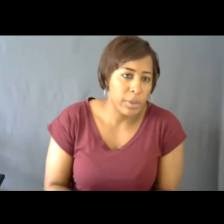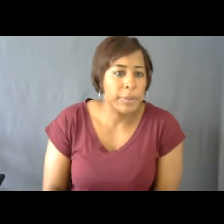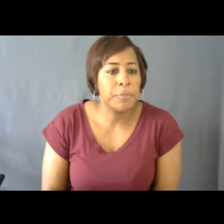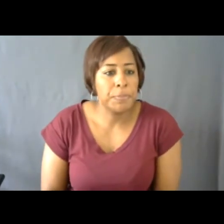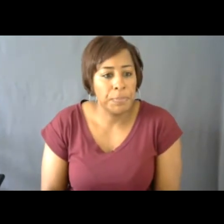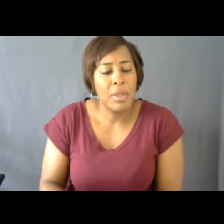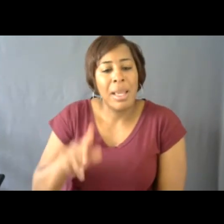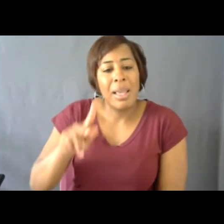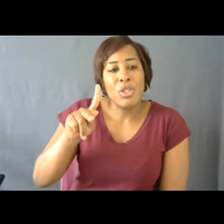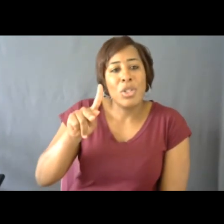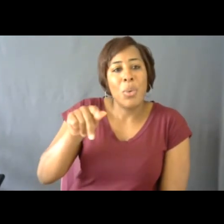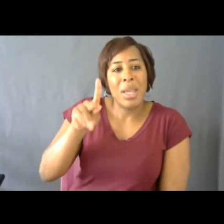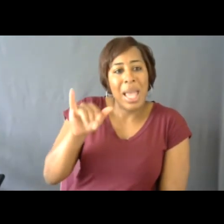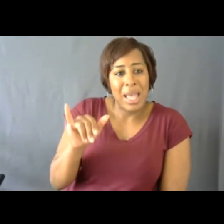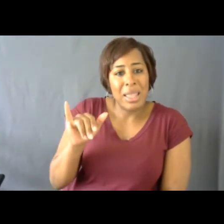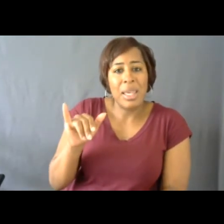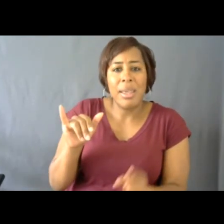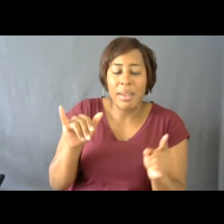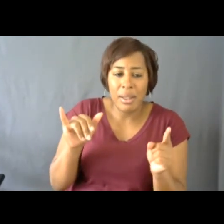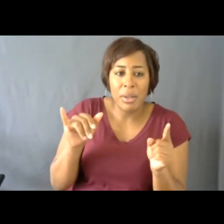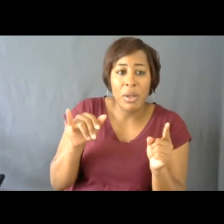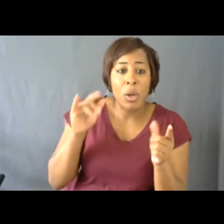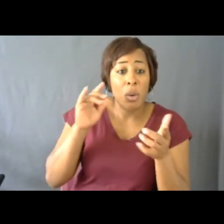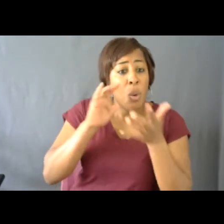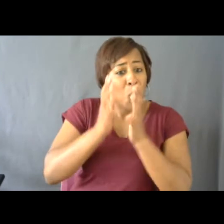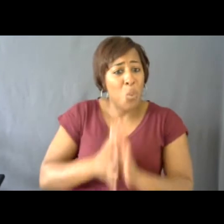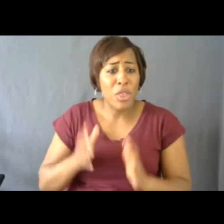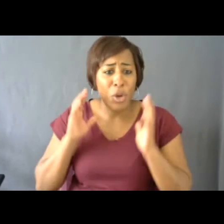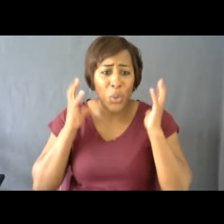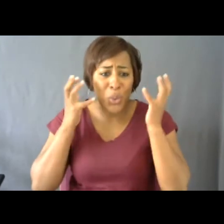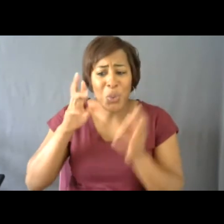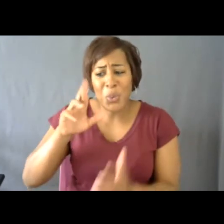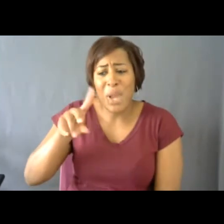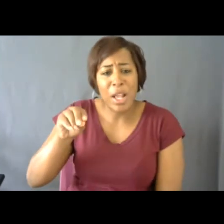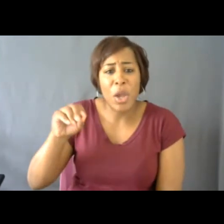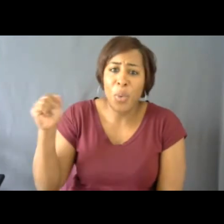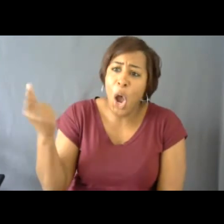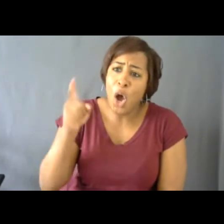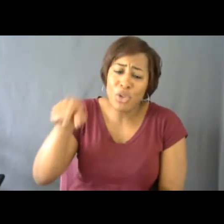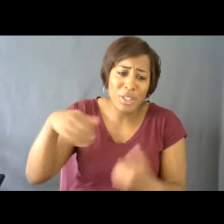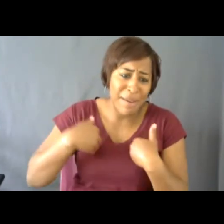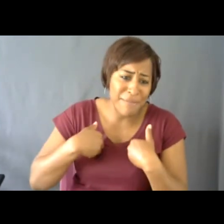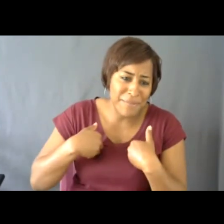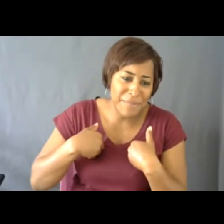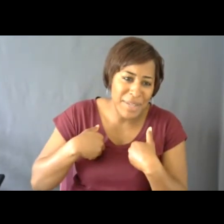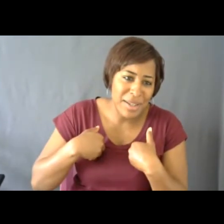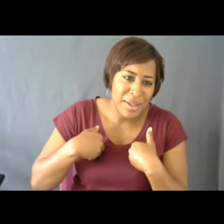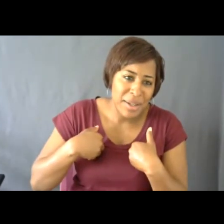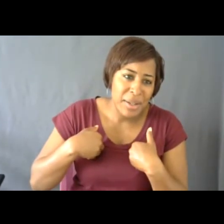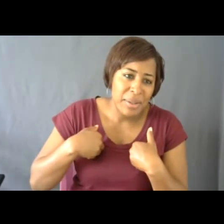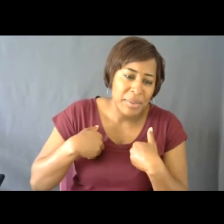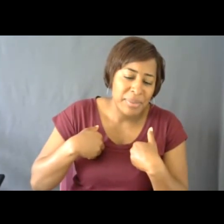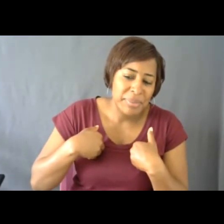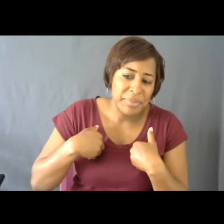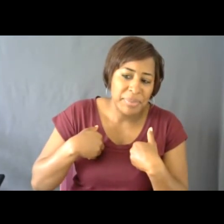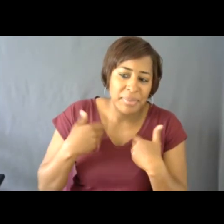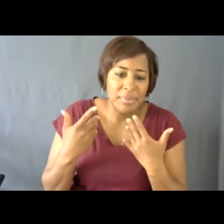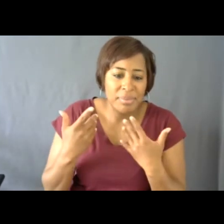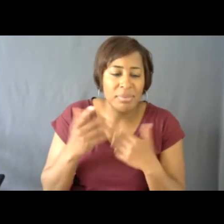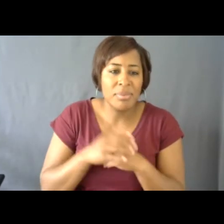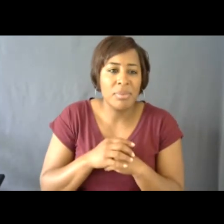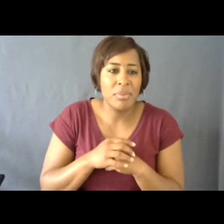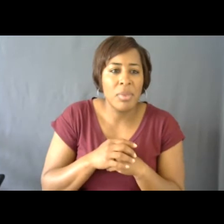Not to downplay radios, weather radios, I think everybody should have one. A very small amount of the